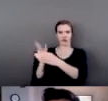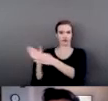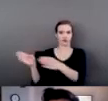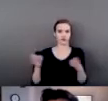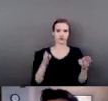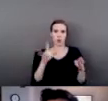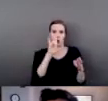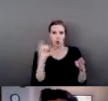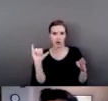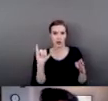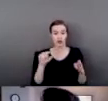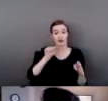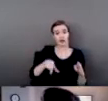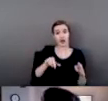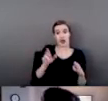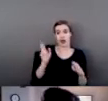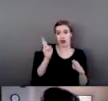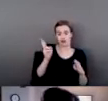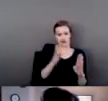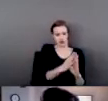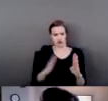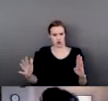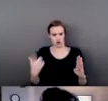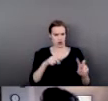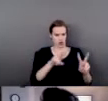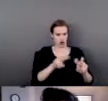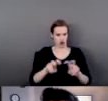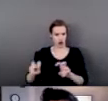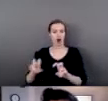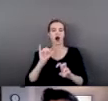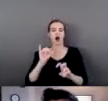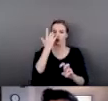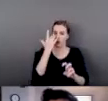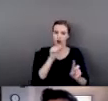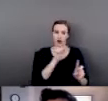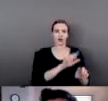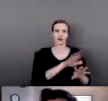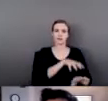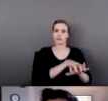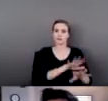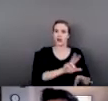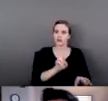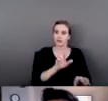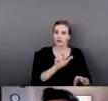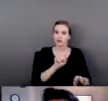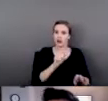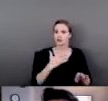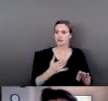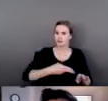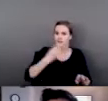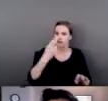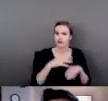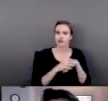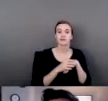and examine Native victimization rates. It also can give a better understanding of